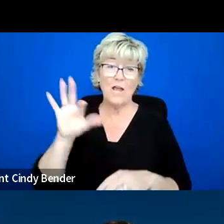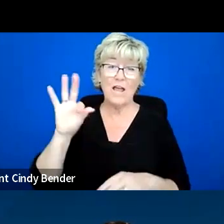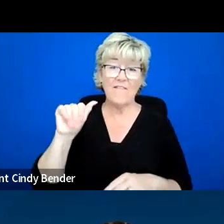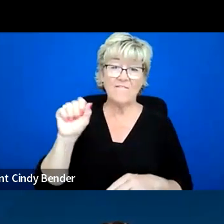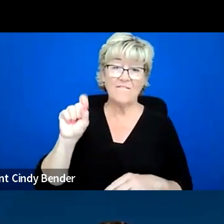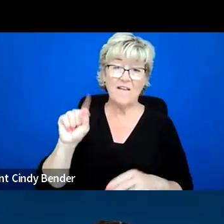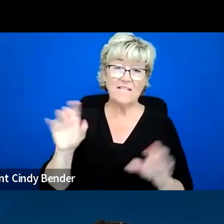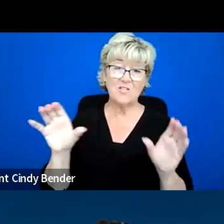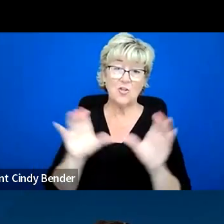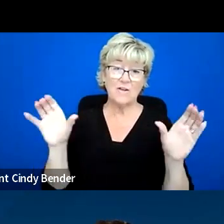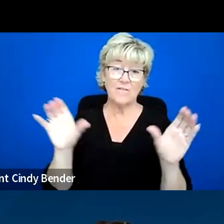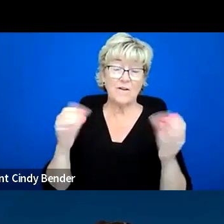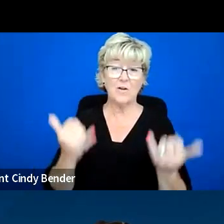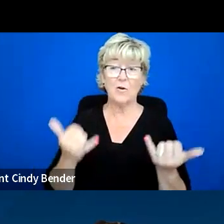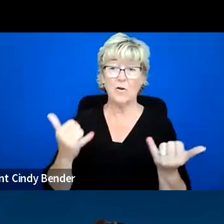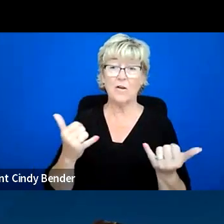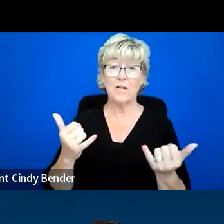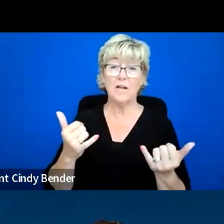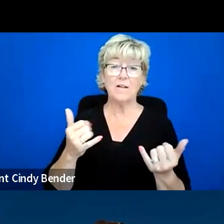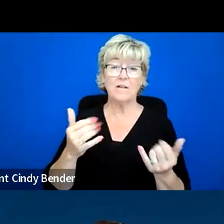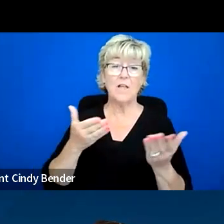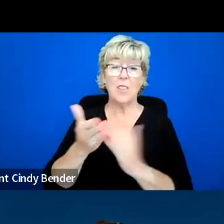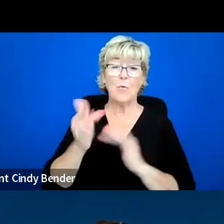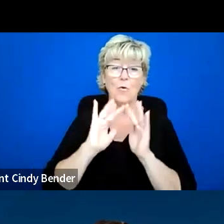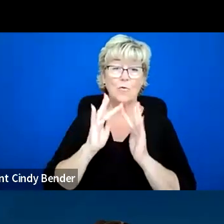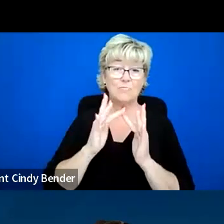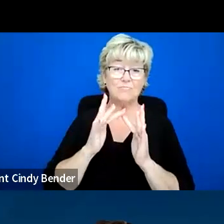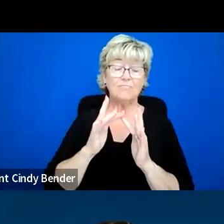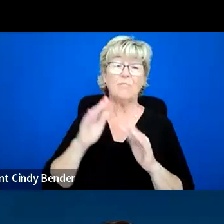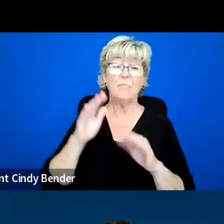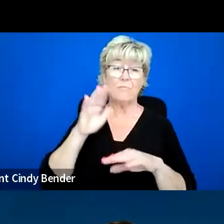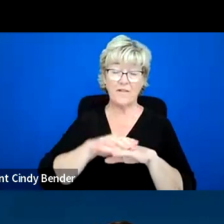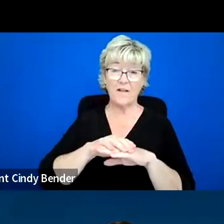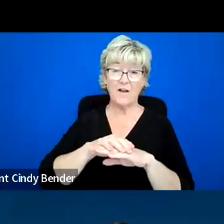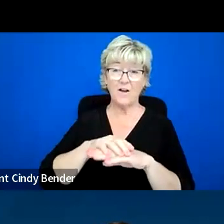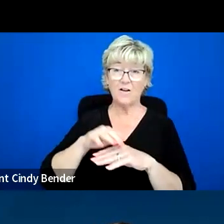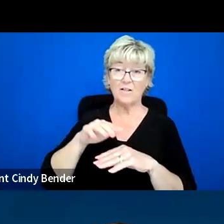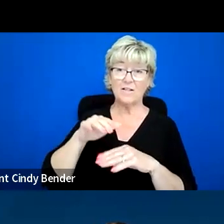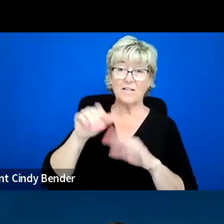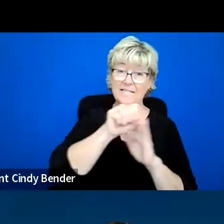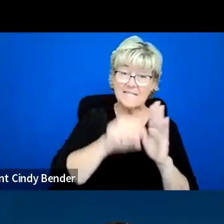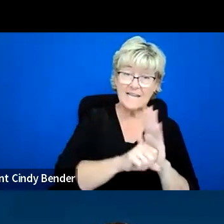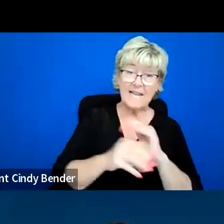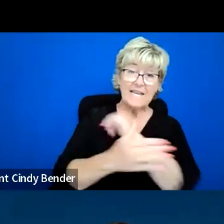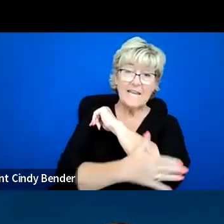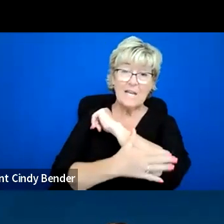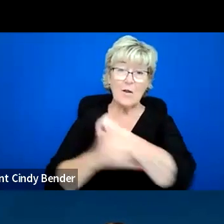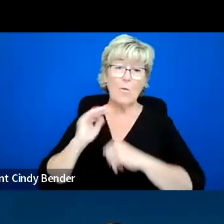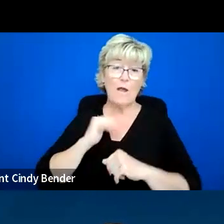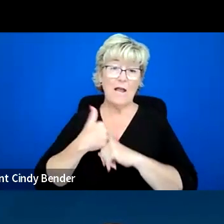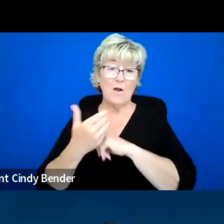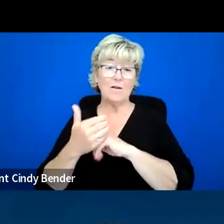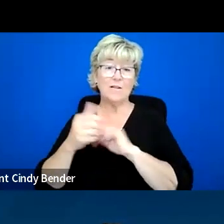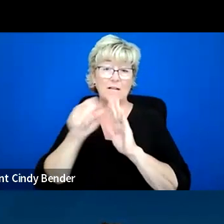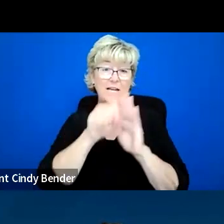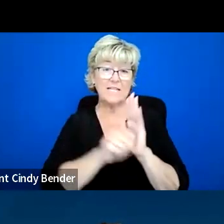certifications. We currently do those virtually, and it's available to the state and county employees. And our state